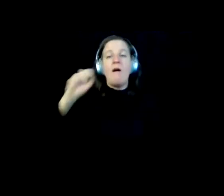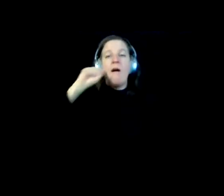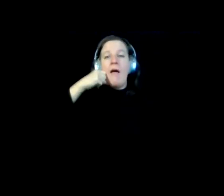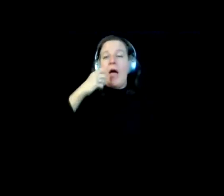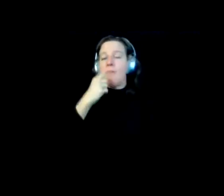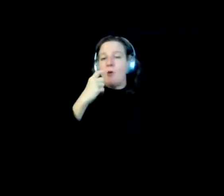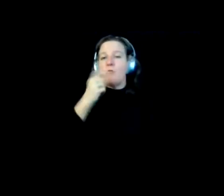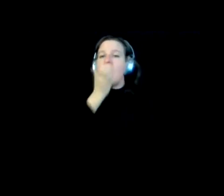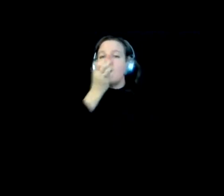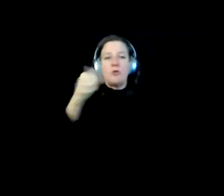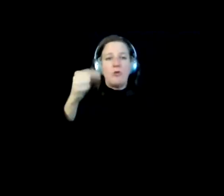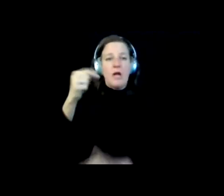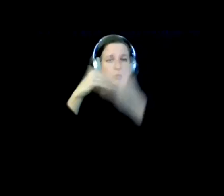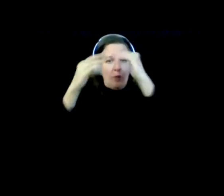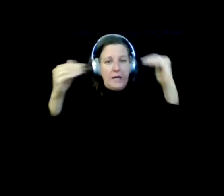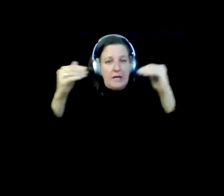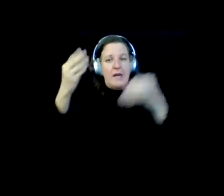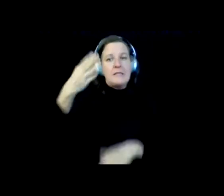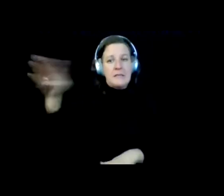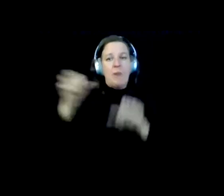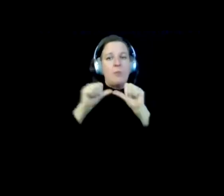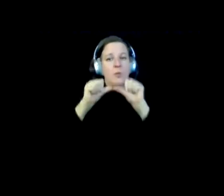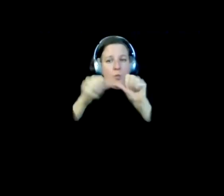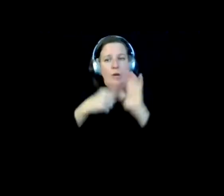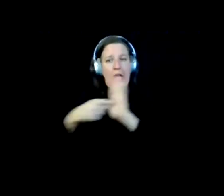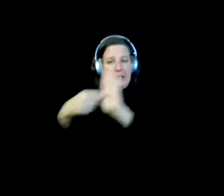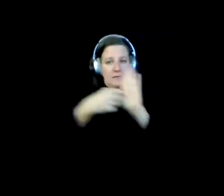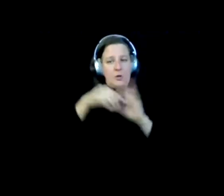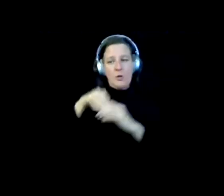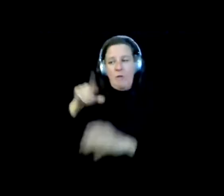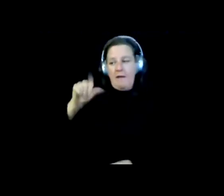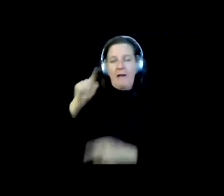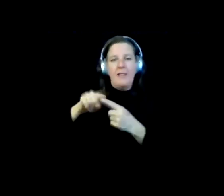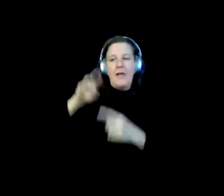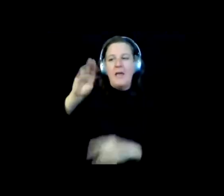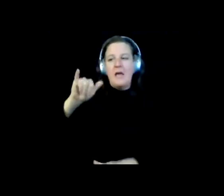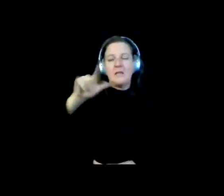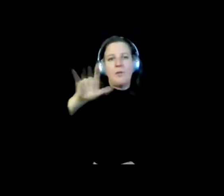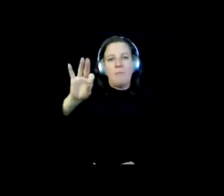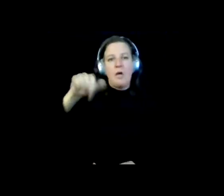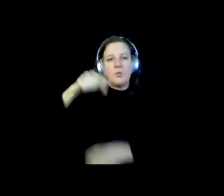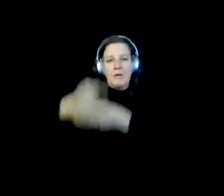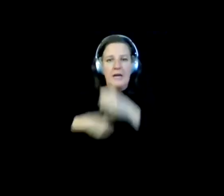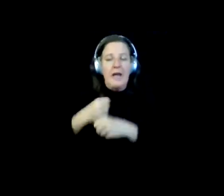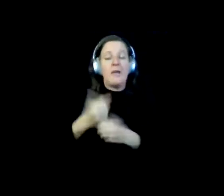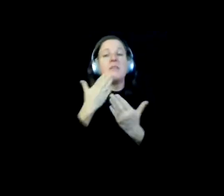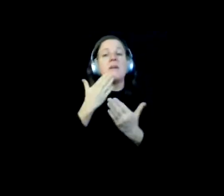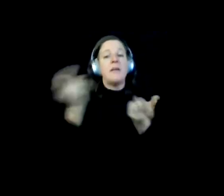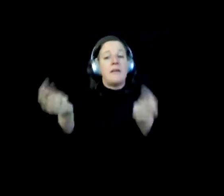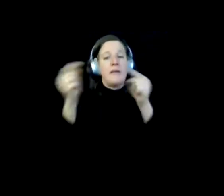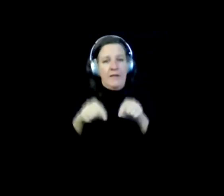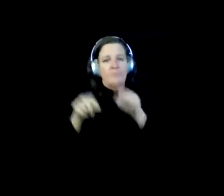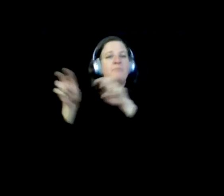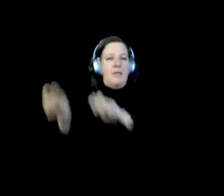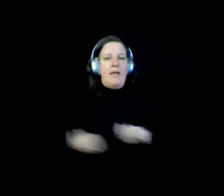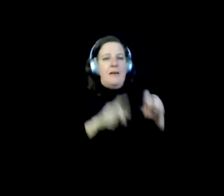until May 29 of this year. Thank you all for coming, and I'm going to now switch over